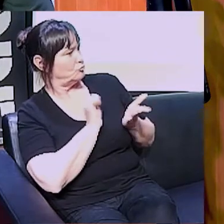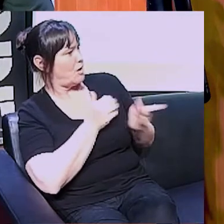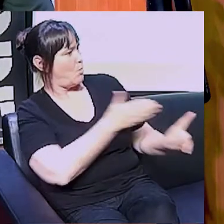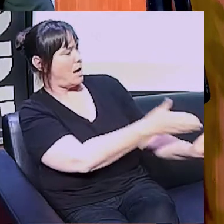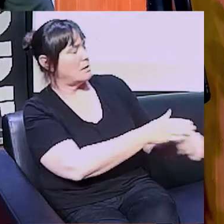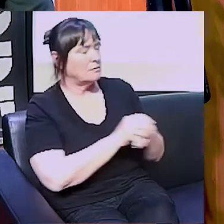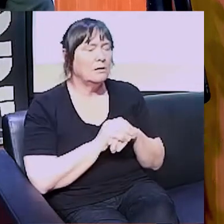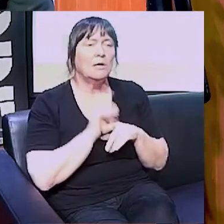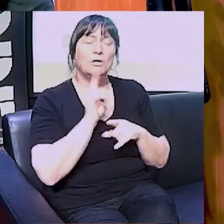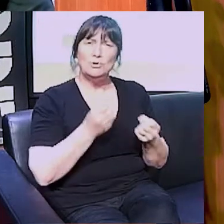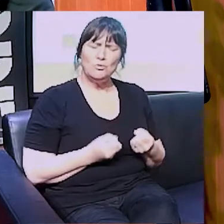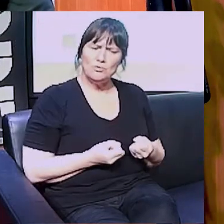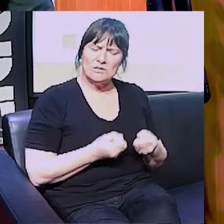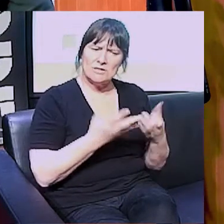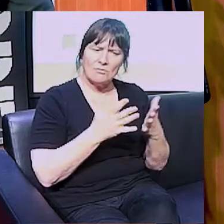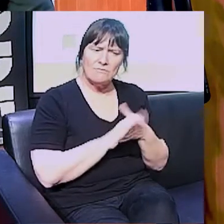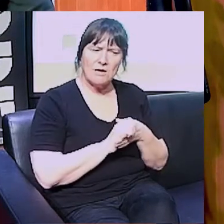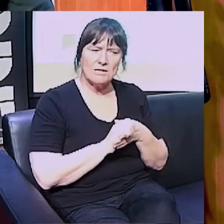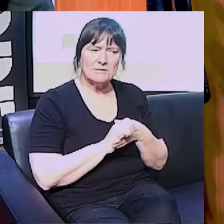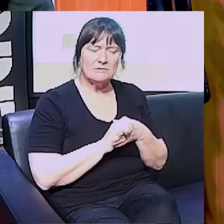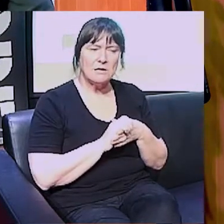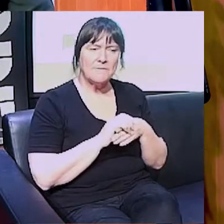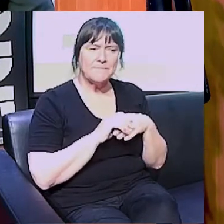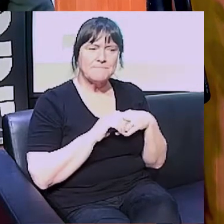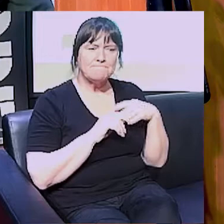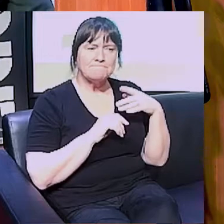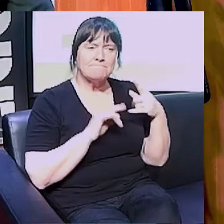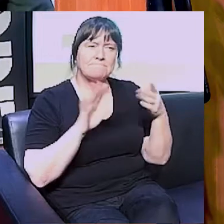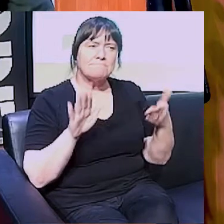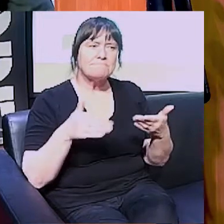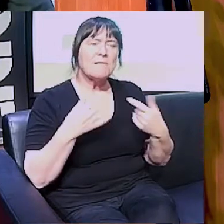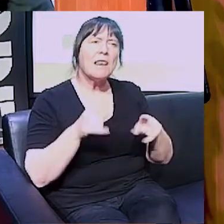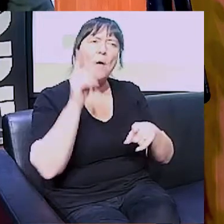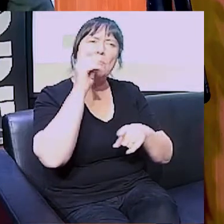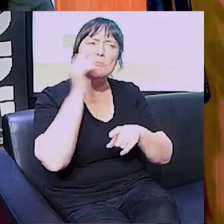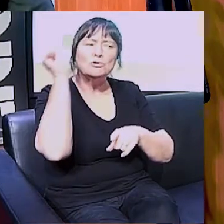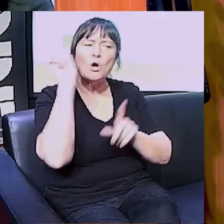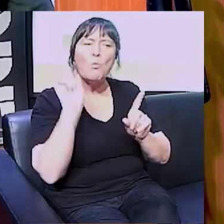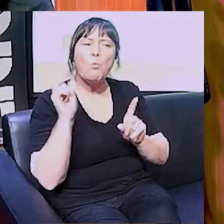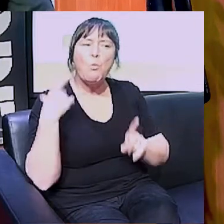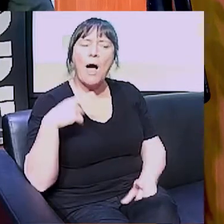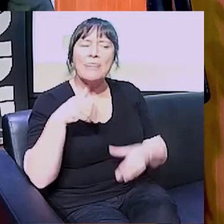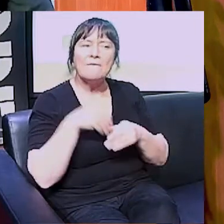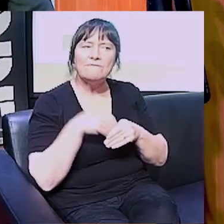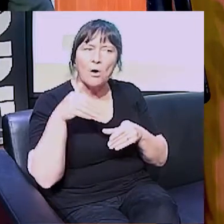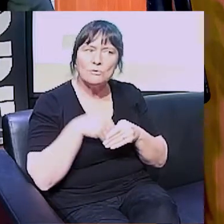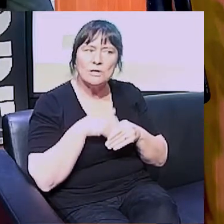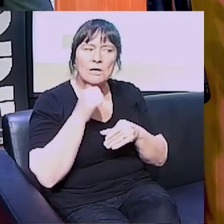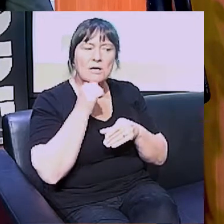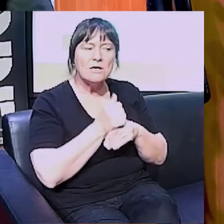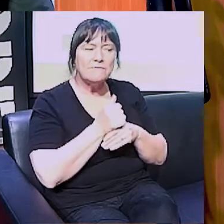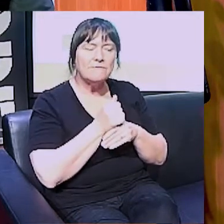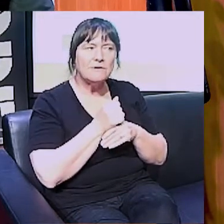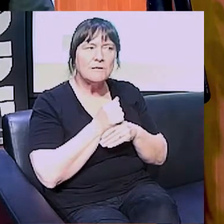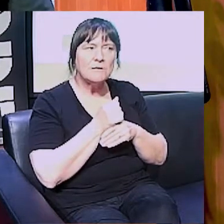not relevancy but sort of allowing people to know what they're voting for in terms of your political leanings if you are actually,